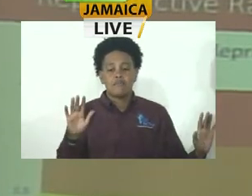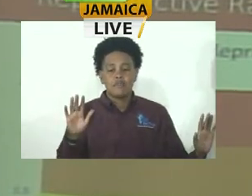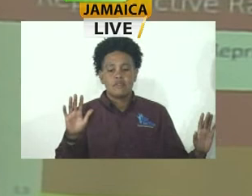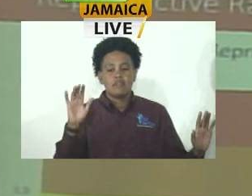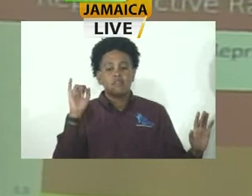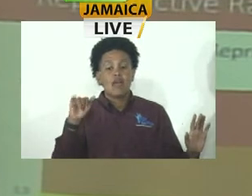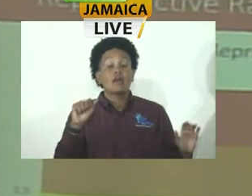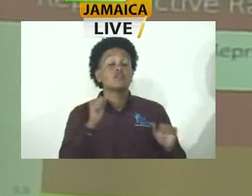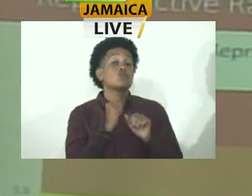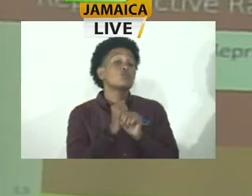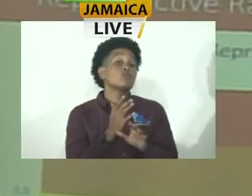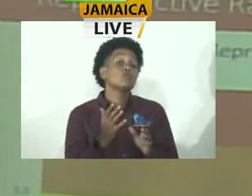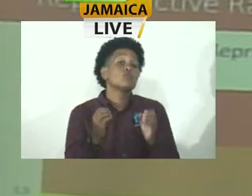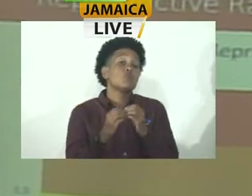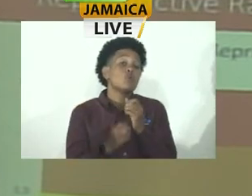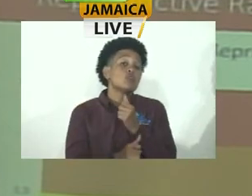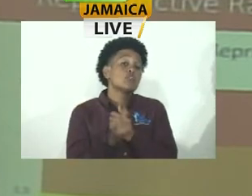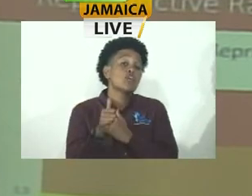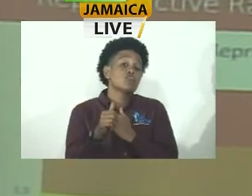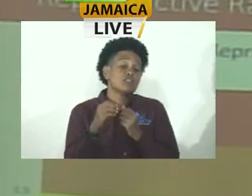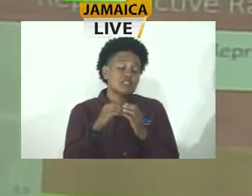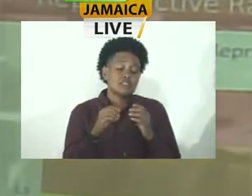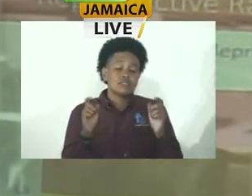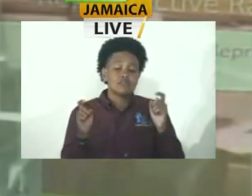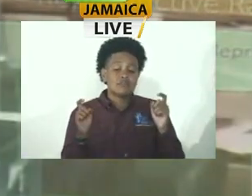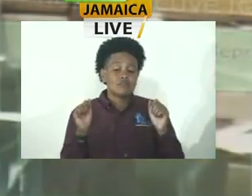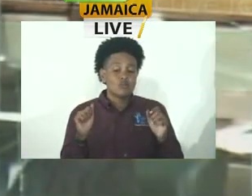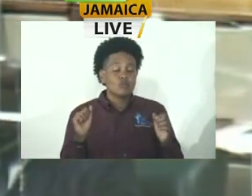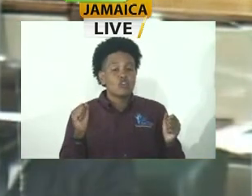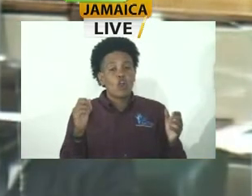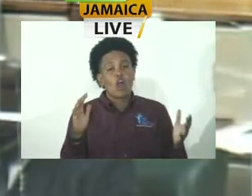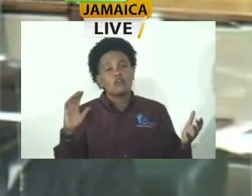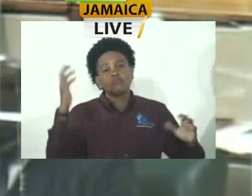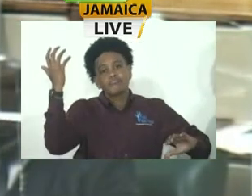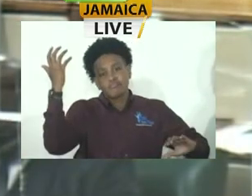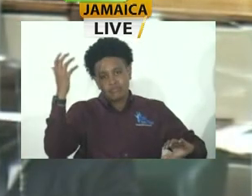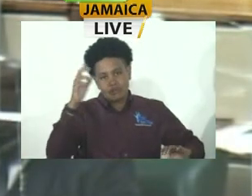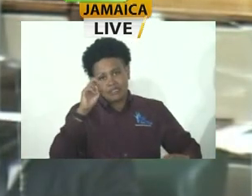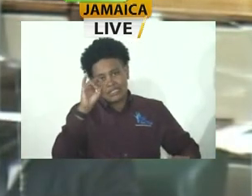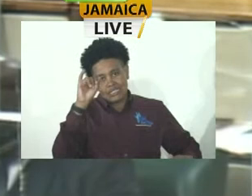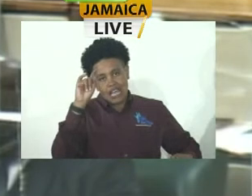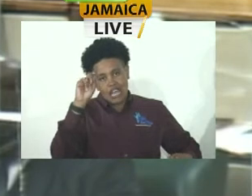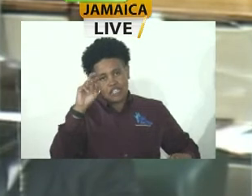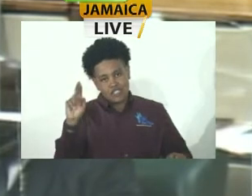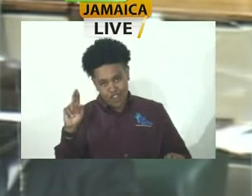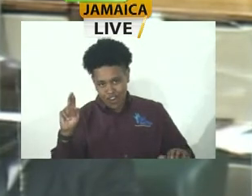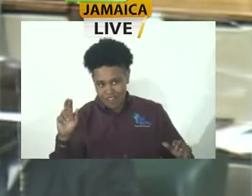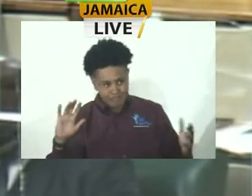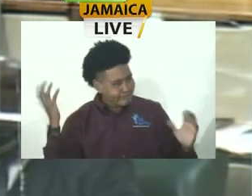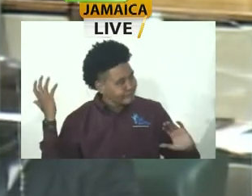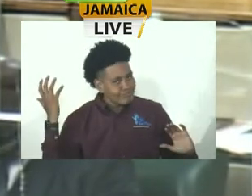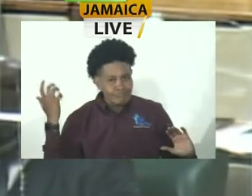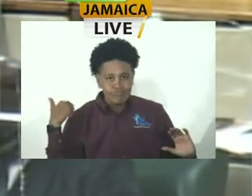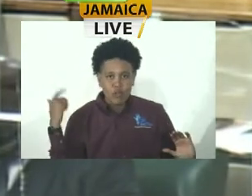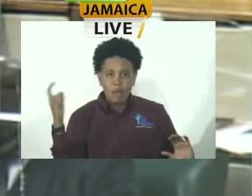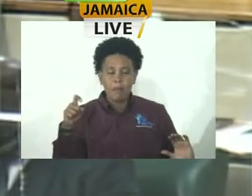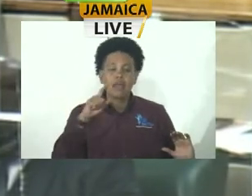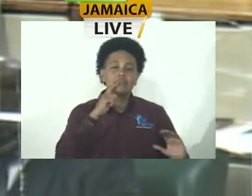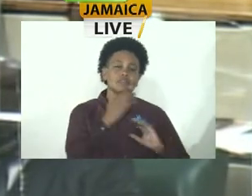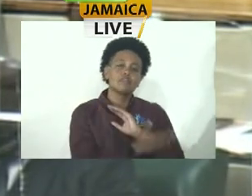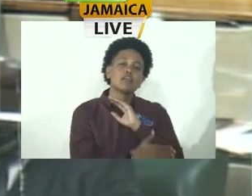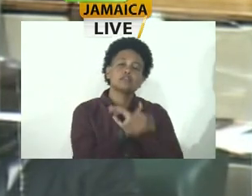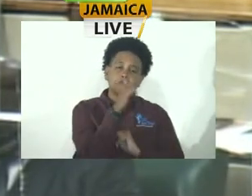be dangerous indeed it could spell disaster so i'm asking the nation to bear with